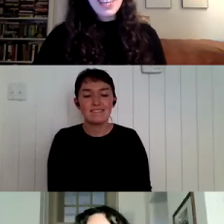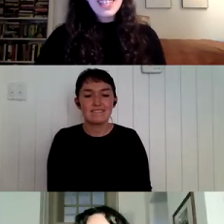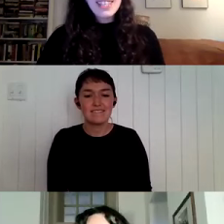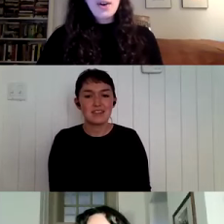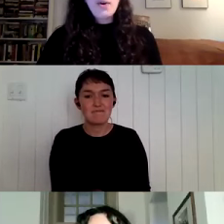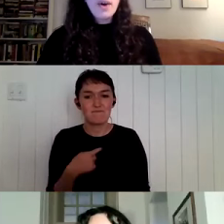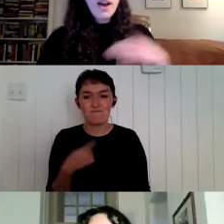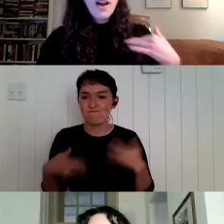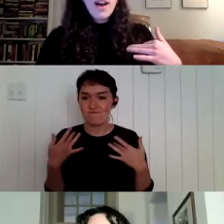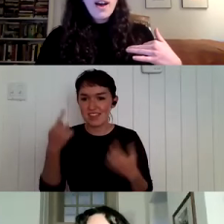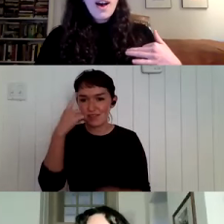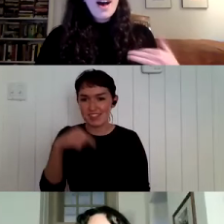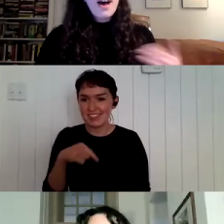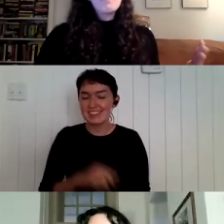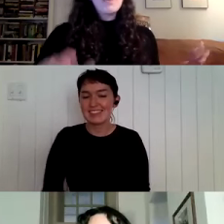forward to this. So